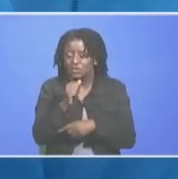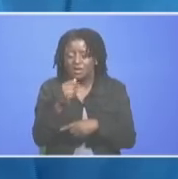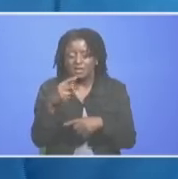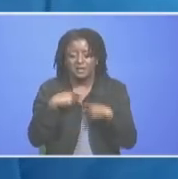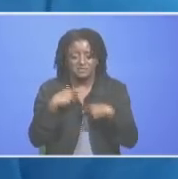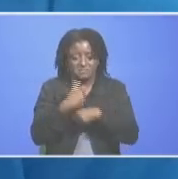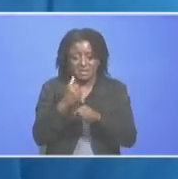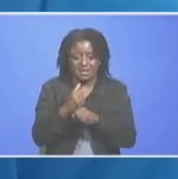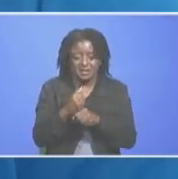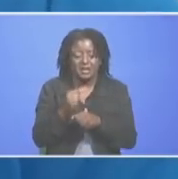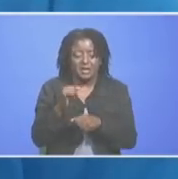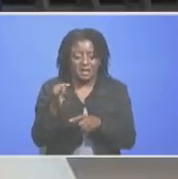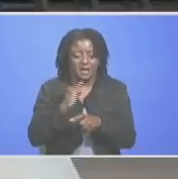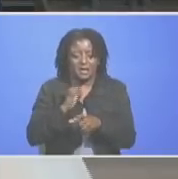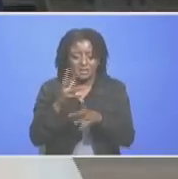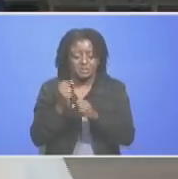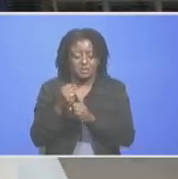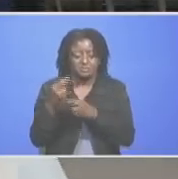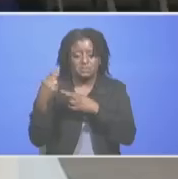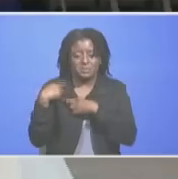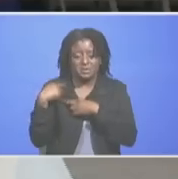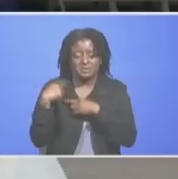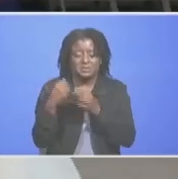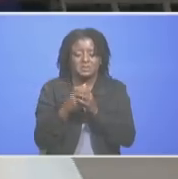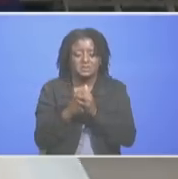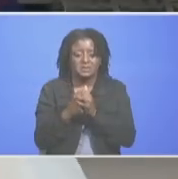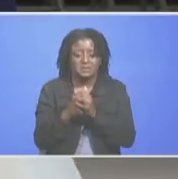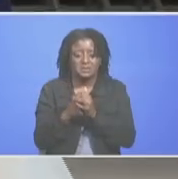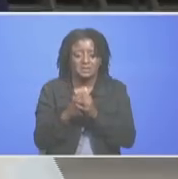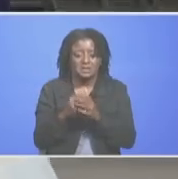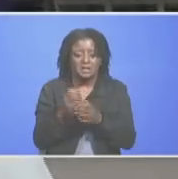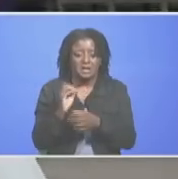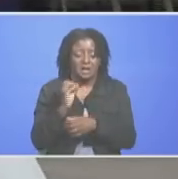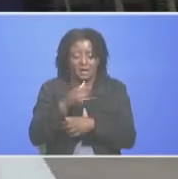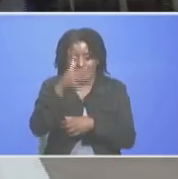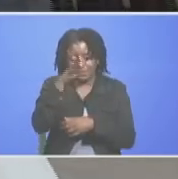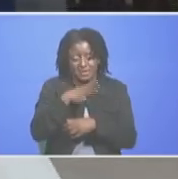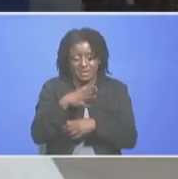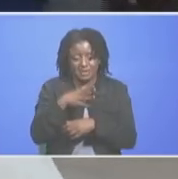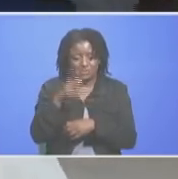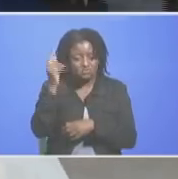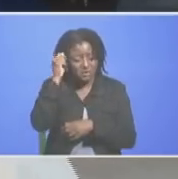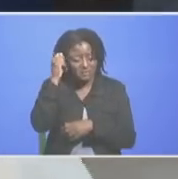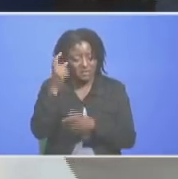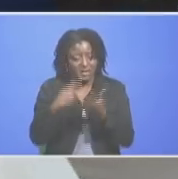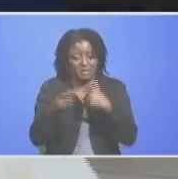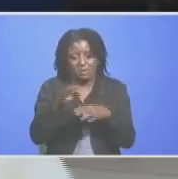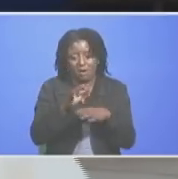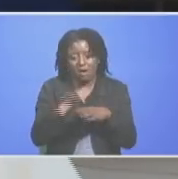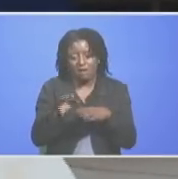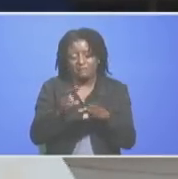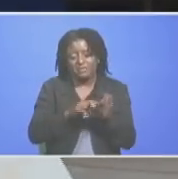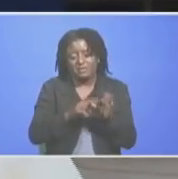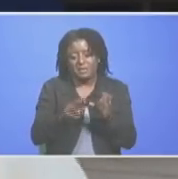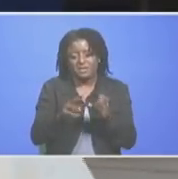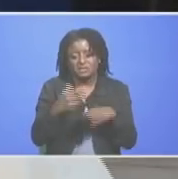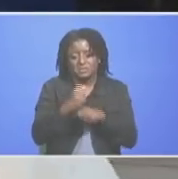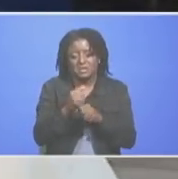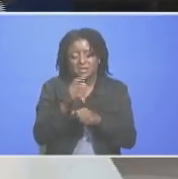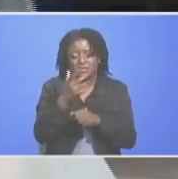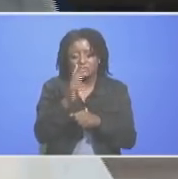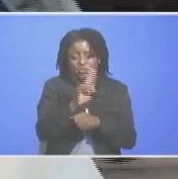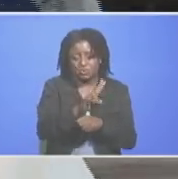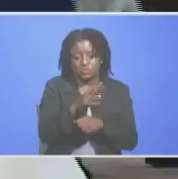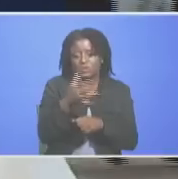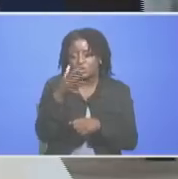and my team lost a little bit of composure. One of our guys, Trevor, off the bench, he came off the bench and he hit 2 big 3-pointers, and he